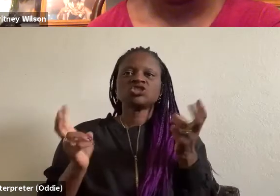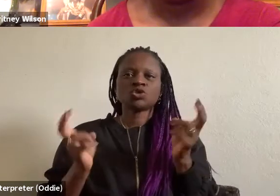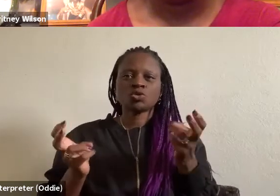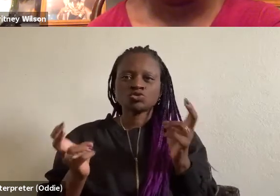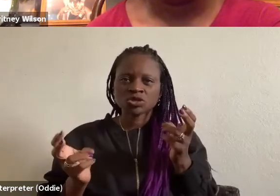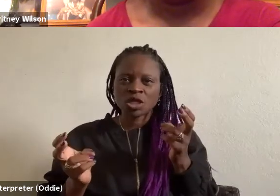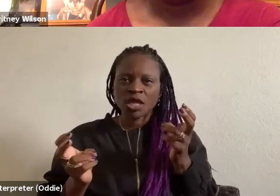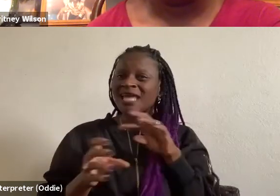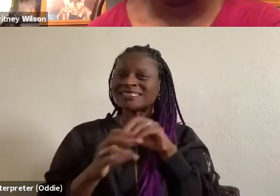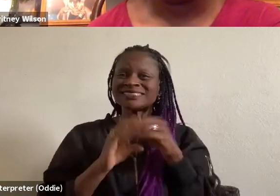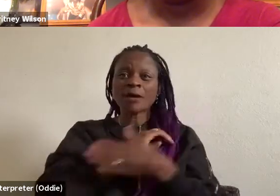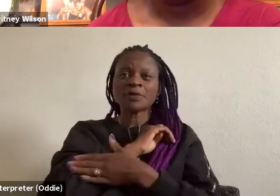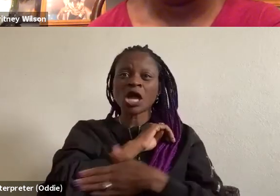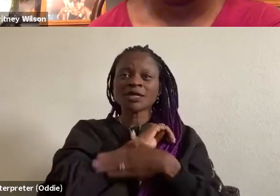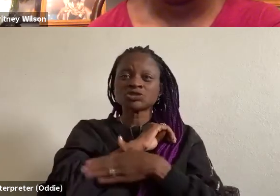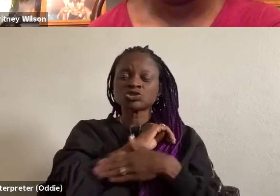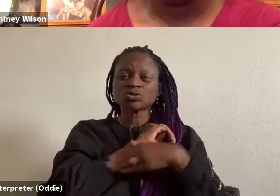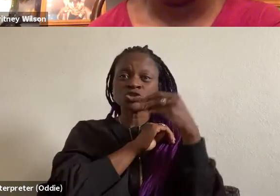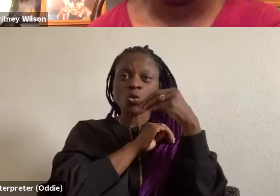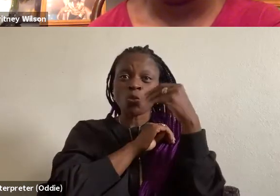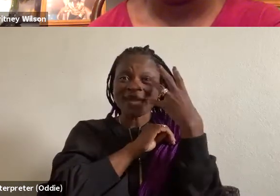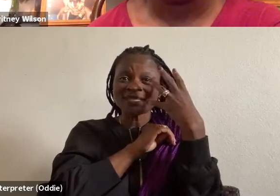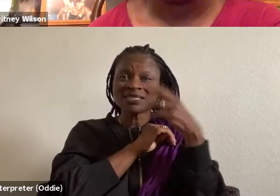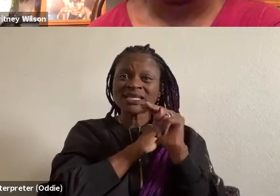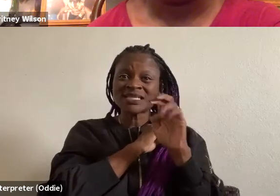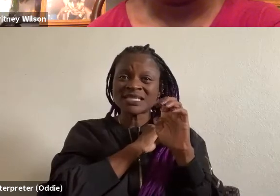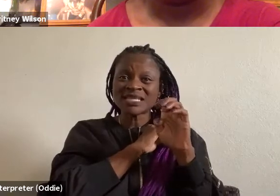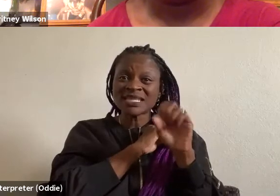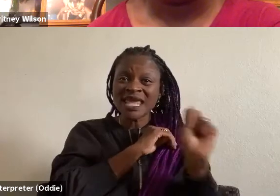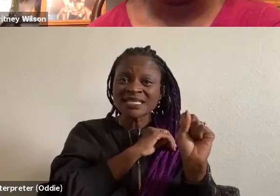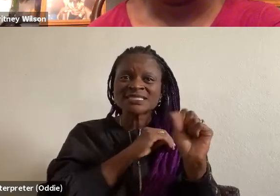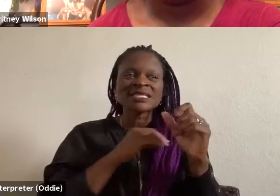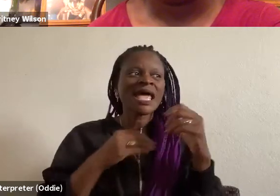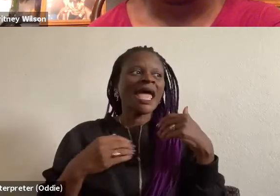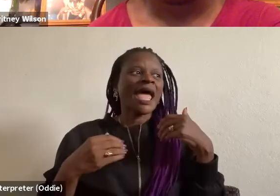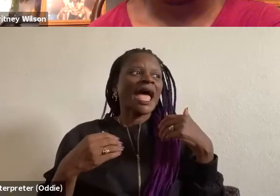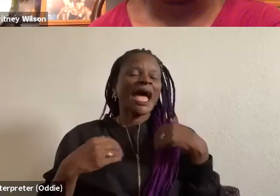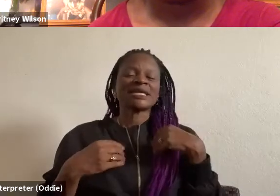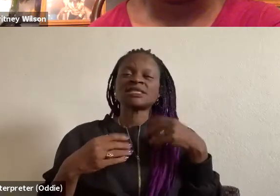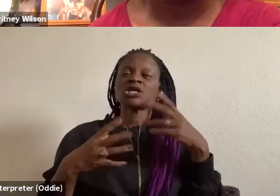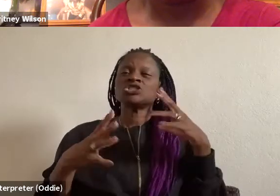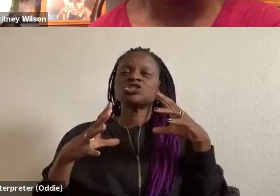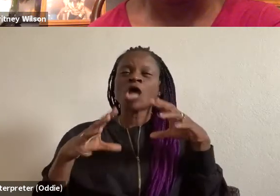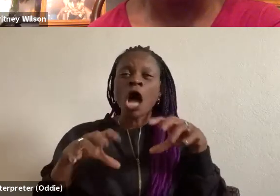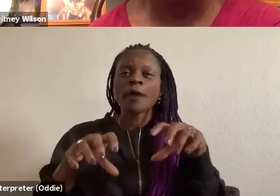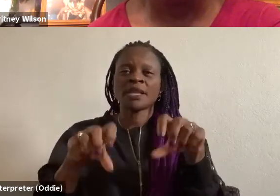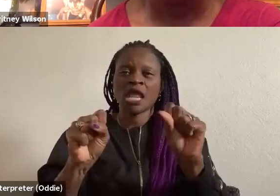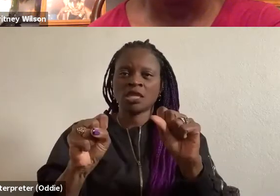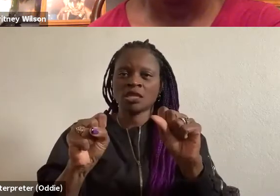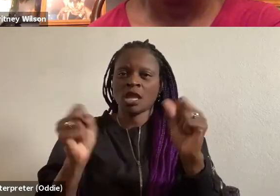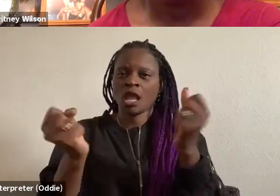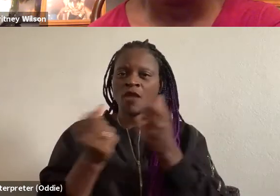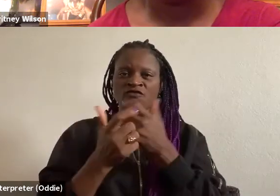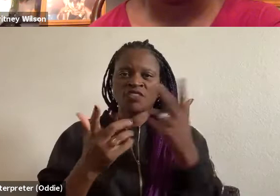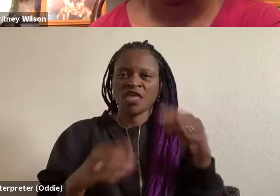whiteness has dominated, has enslaved, have stolen, have killed the people that are there or were brought